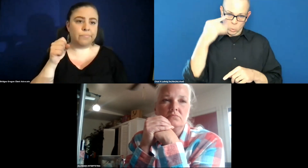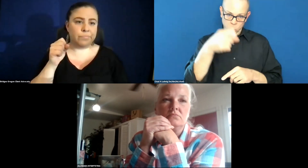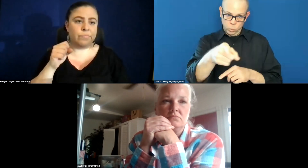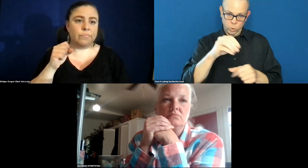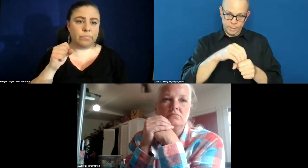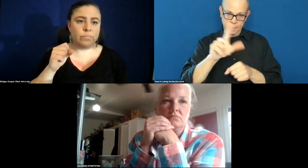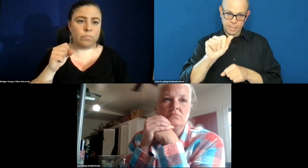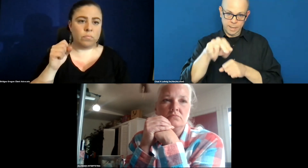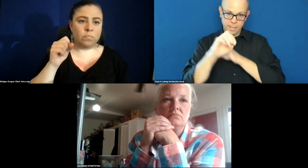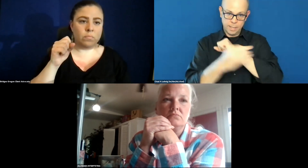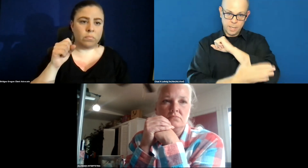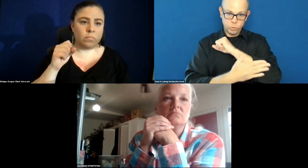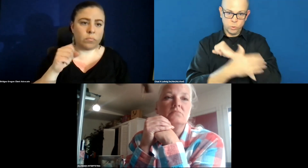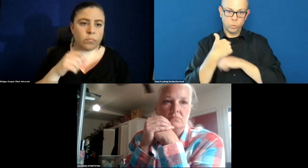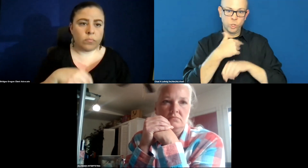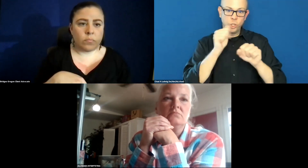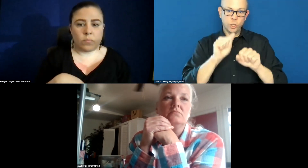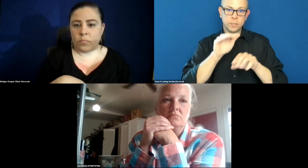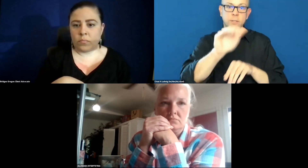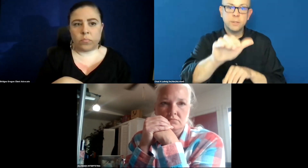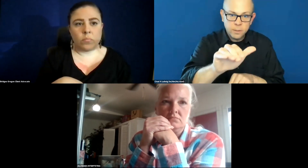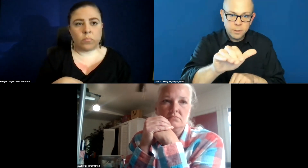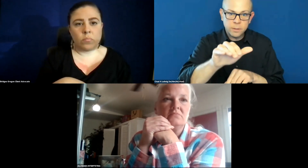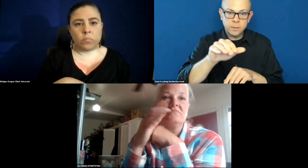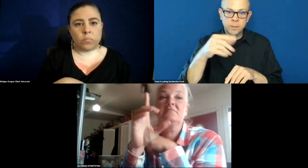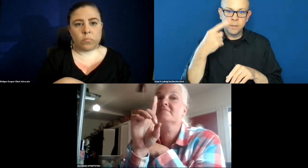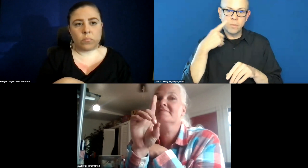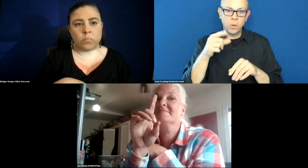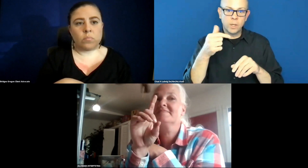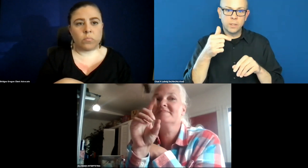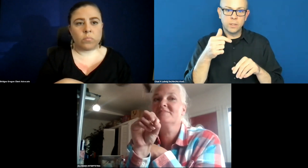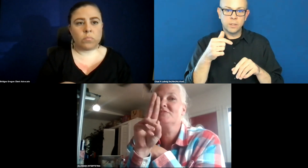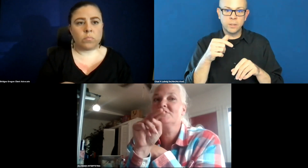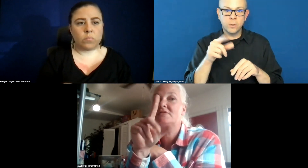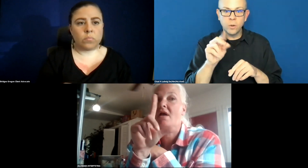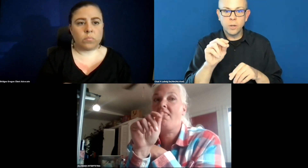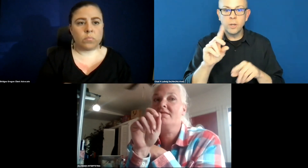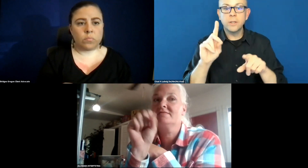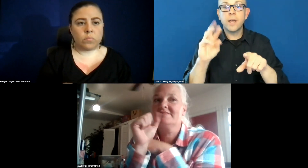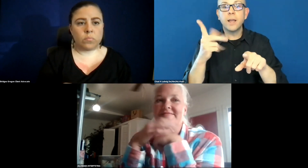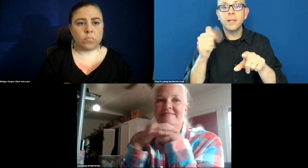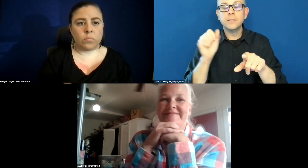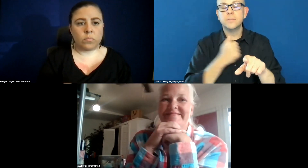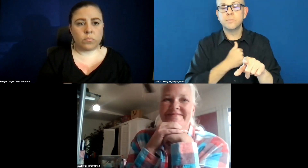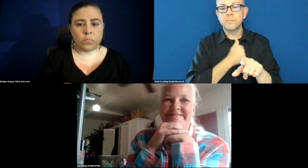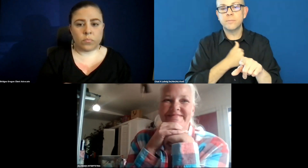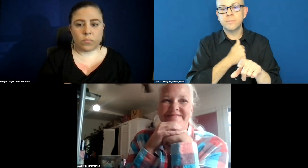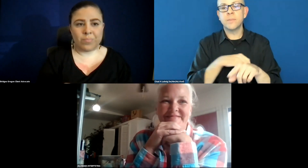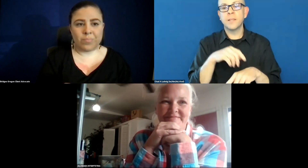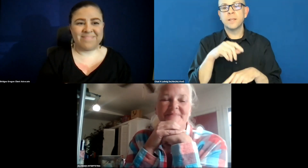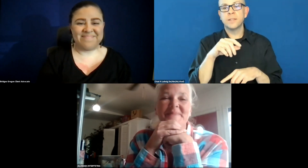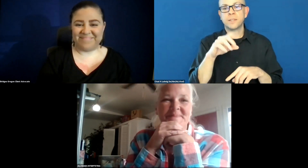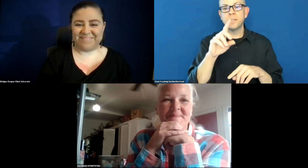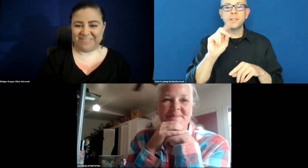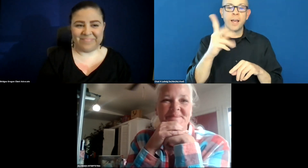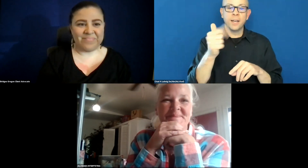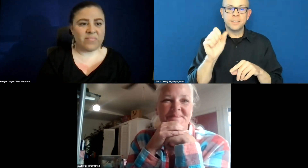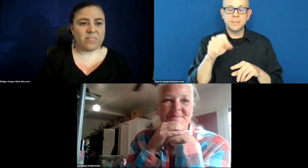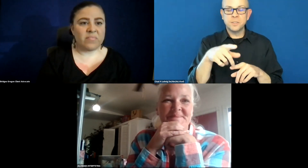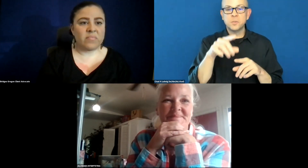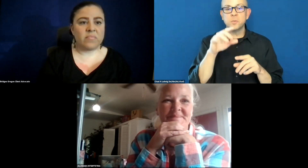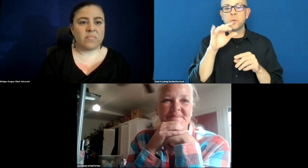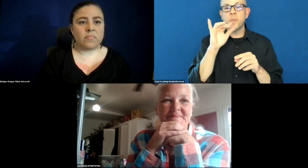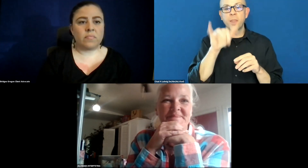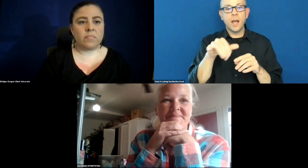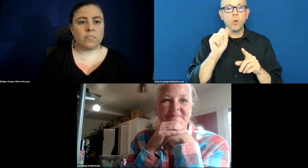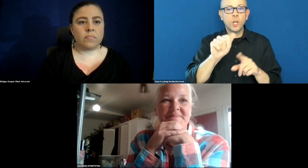the network that we have. I know that you are, I think, in Lake County. Oh, no, we're in Douglas Douglas County. Oh, County. sorry, Douglas County. Okay,